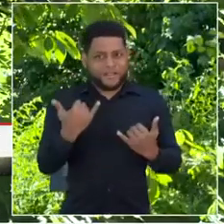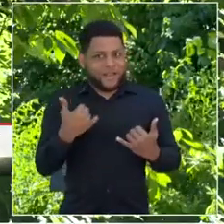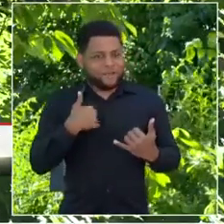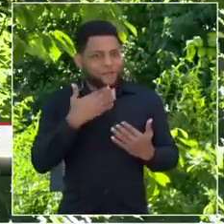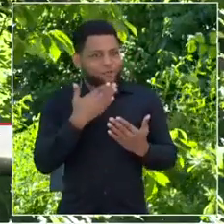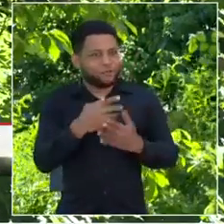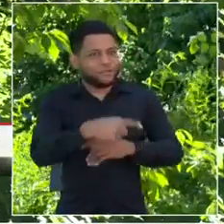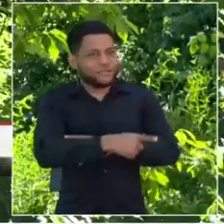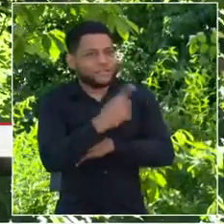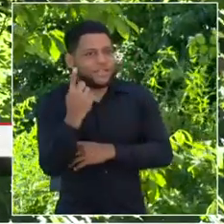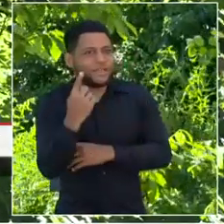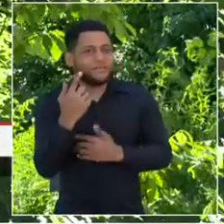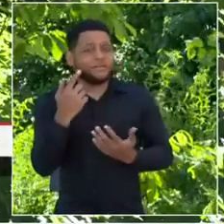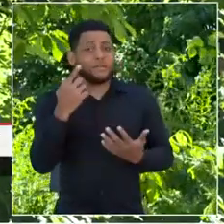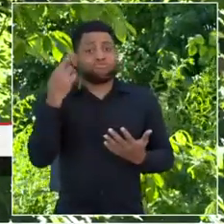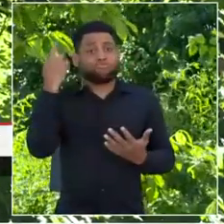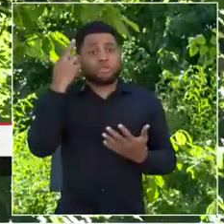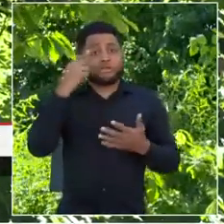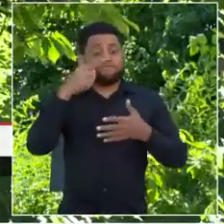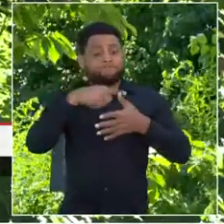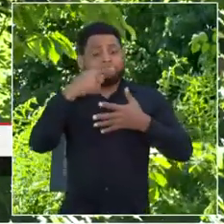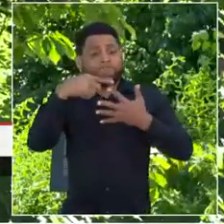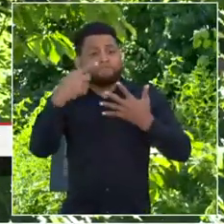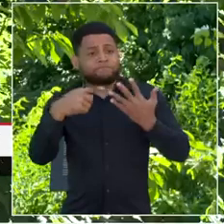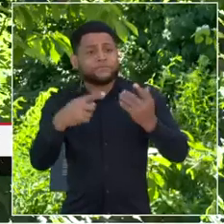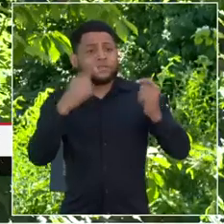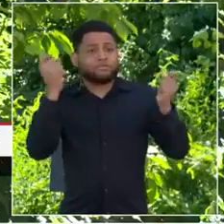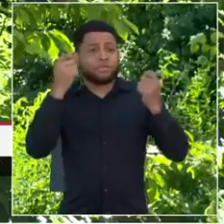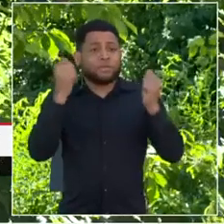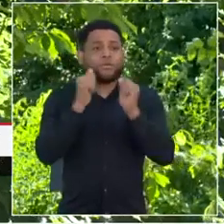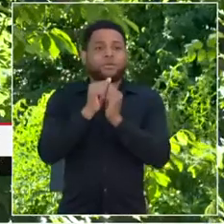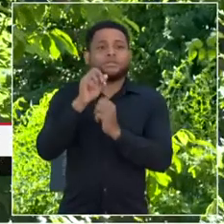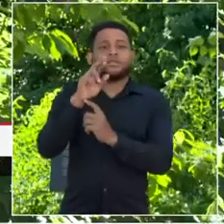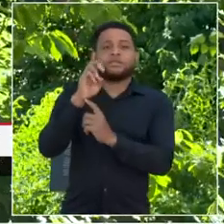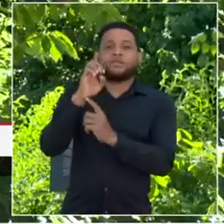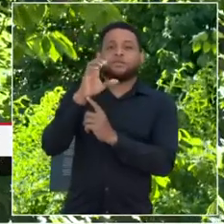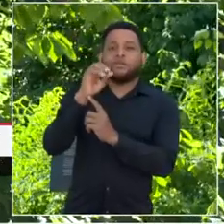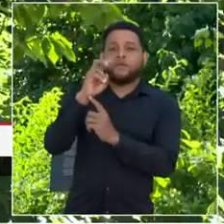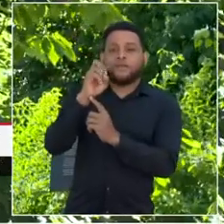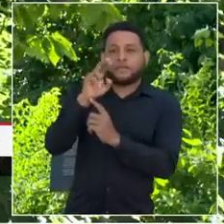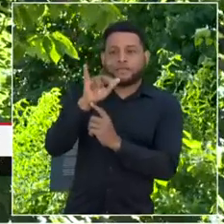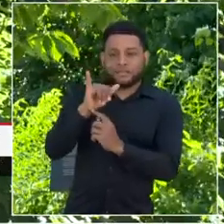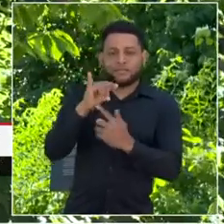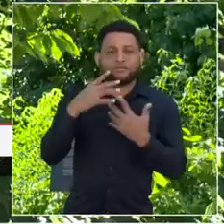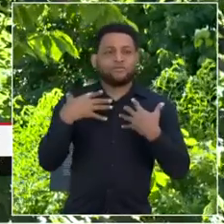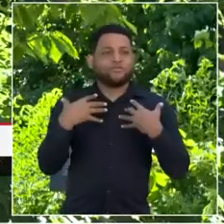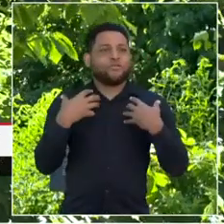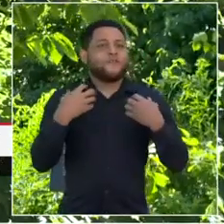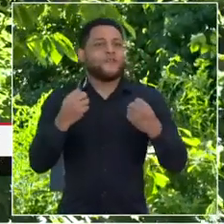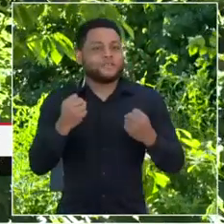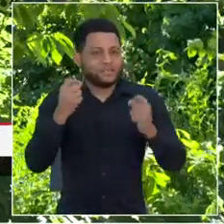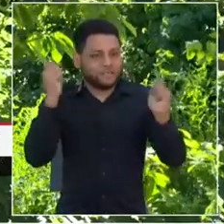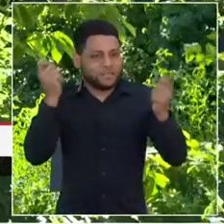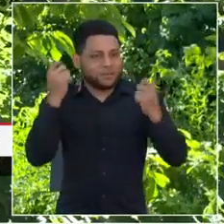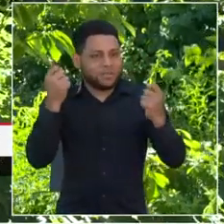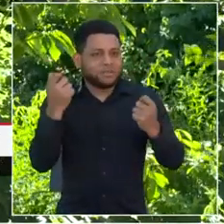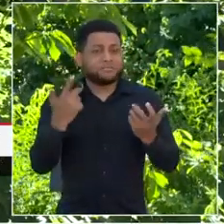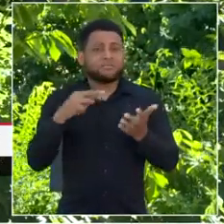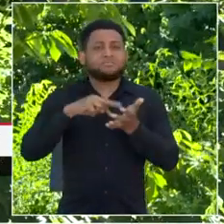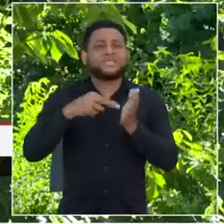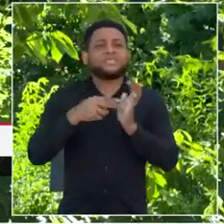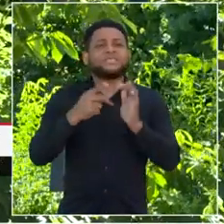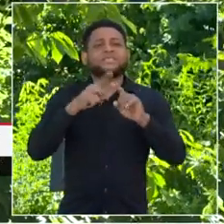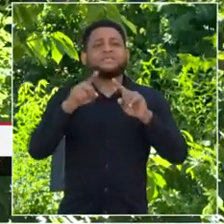we're here to celebrate recovery. And recovery means different things to different people. But for us as an industry, it means the